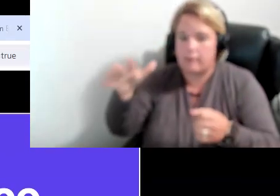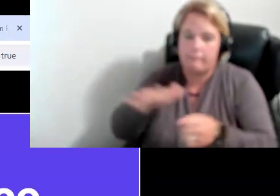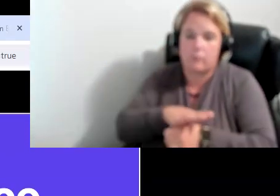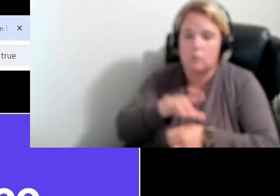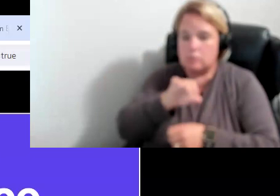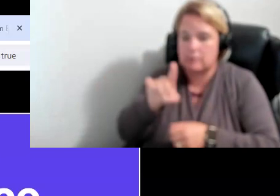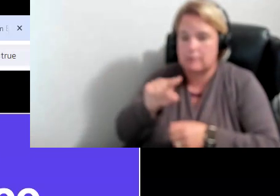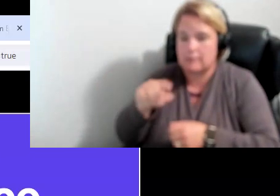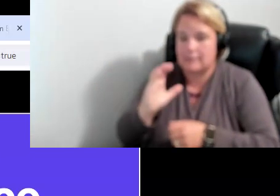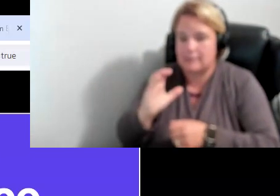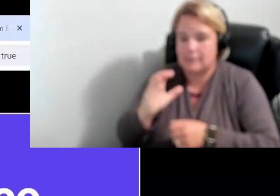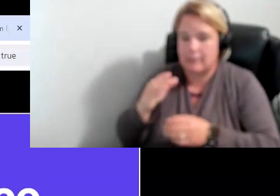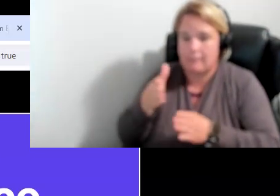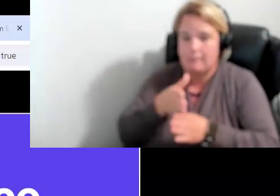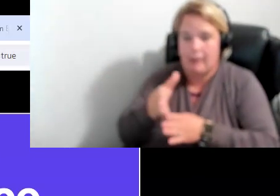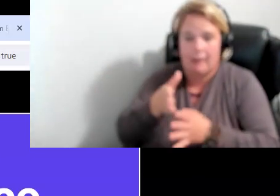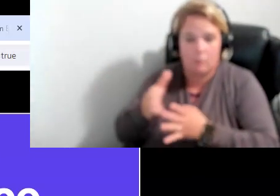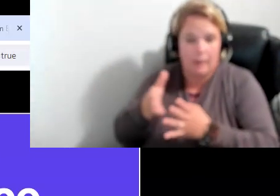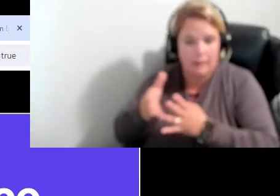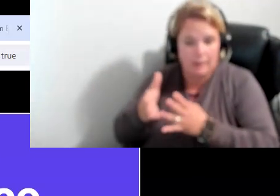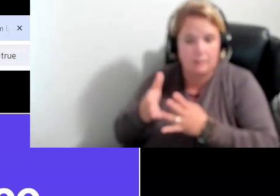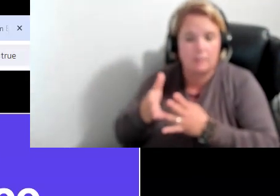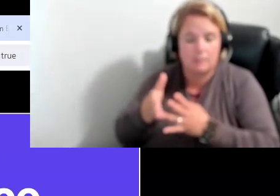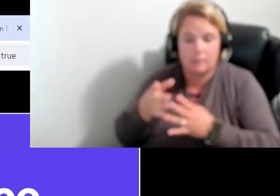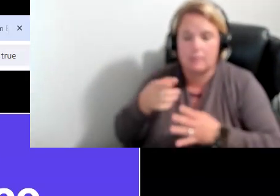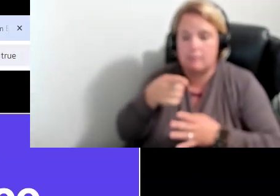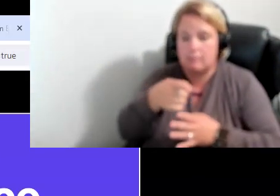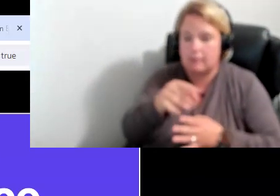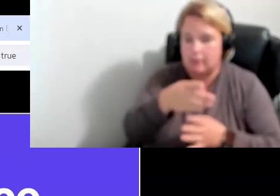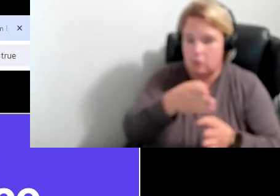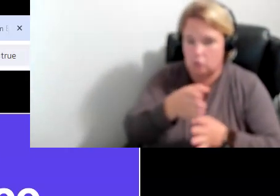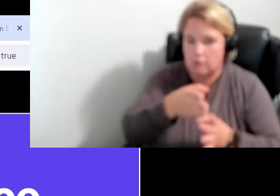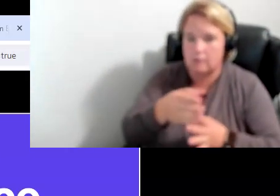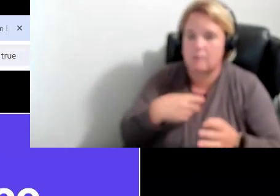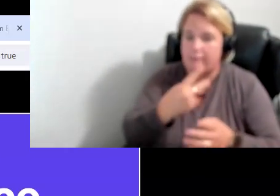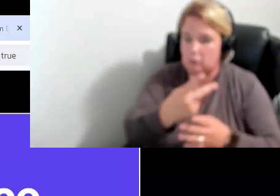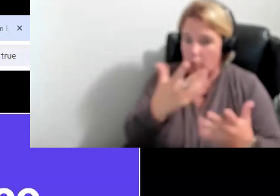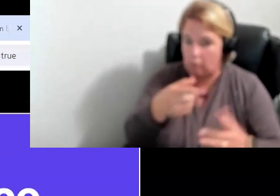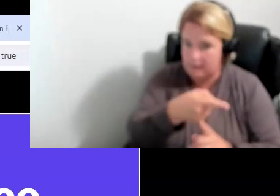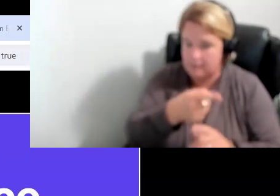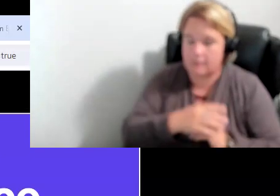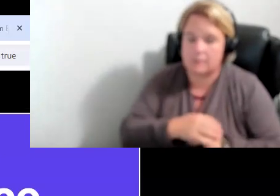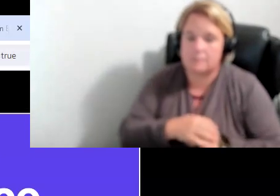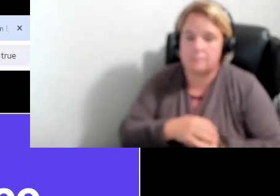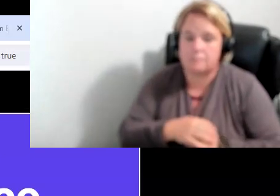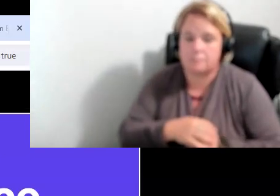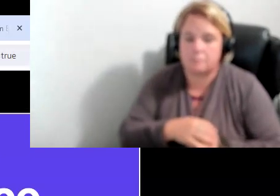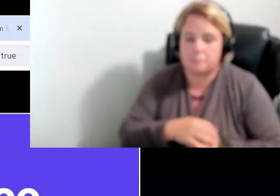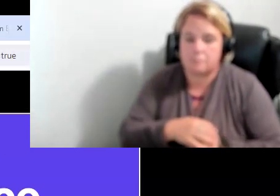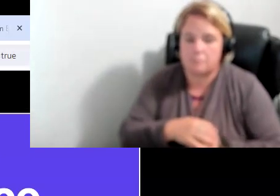ZTC pathway, as the CIT department is creating. They actually have two of them. And